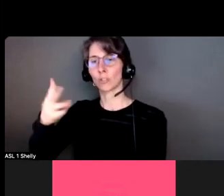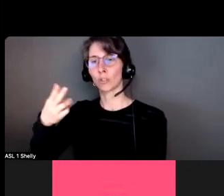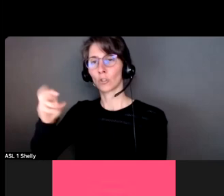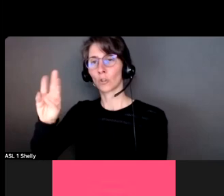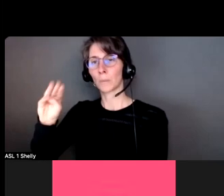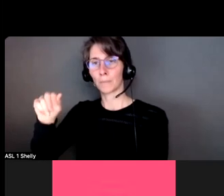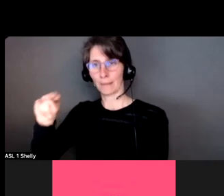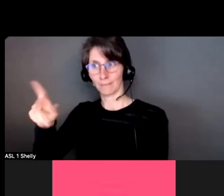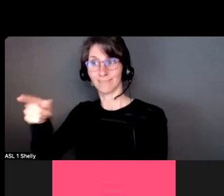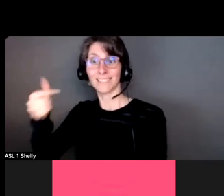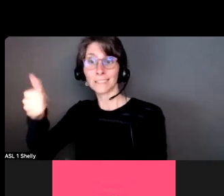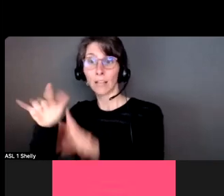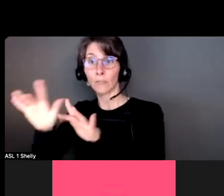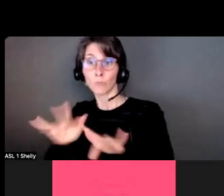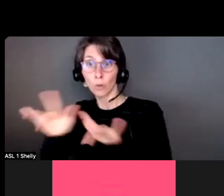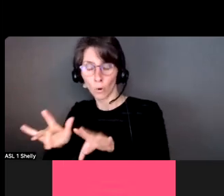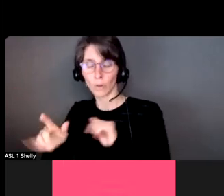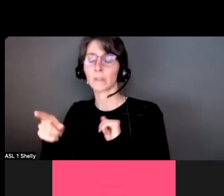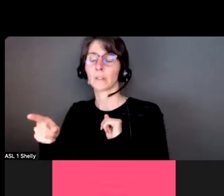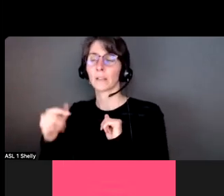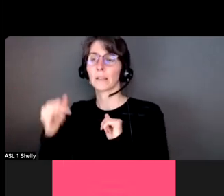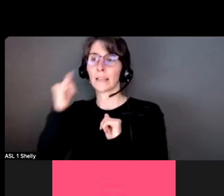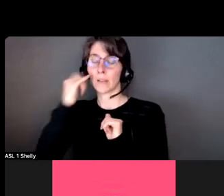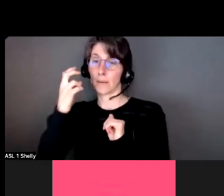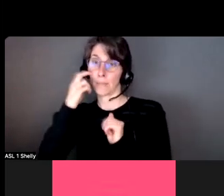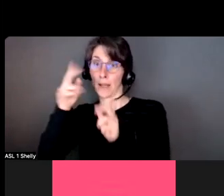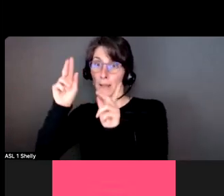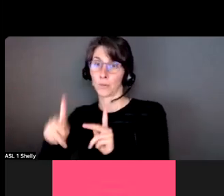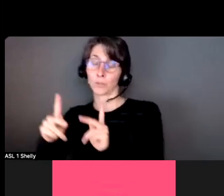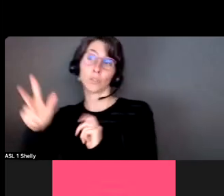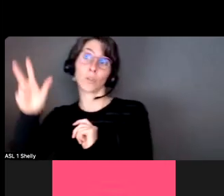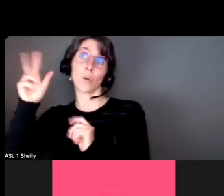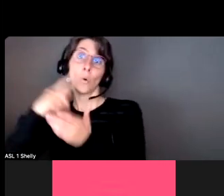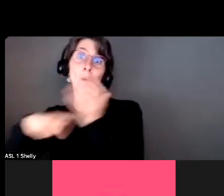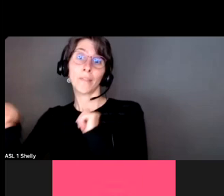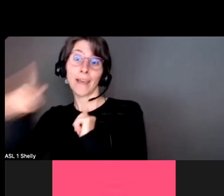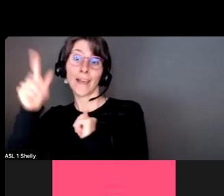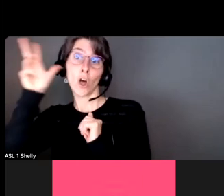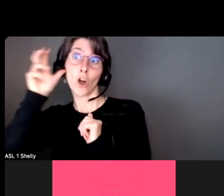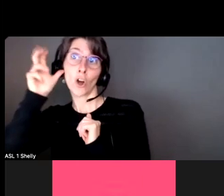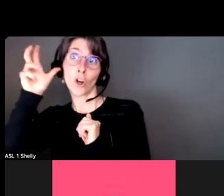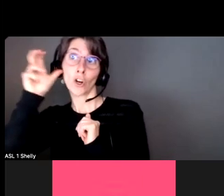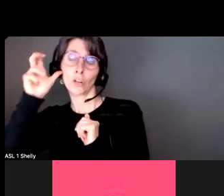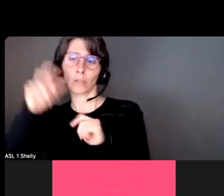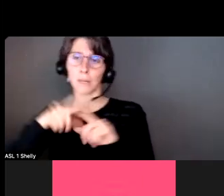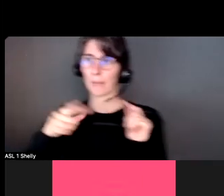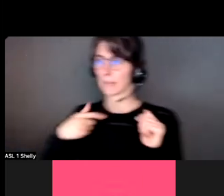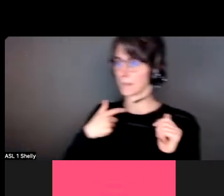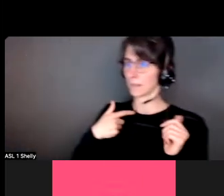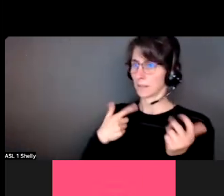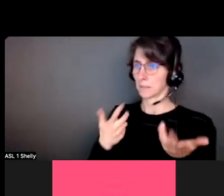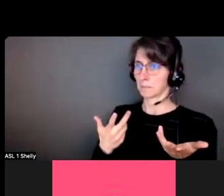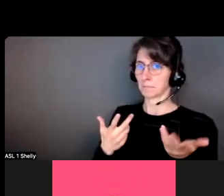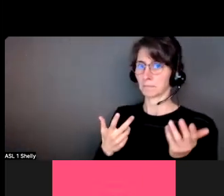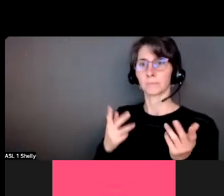describing, or her reading the descriptions of what these blind people heard that were not apparent to